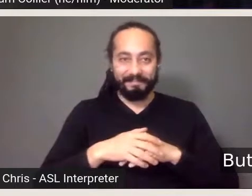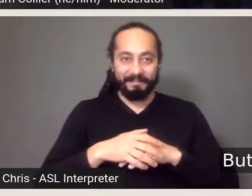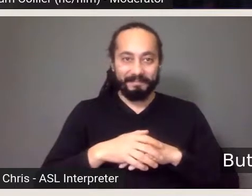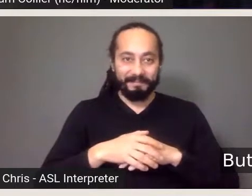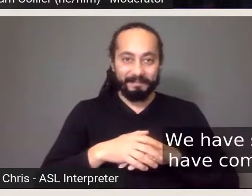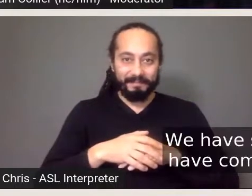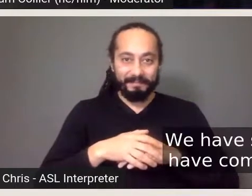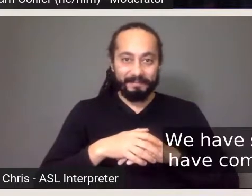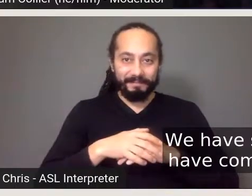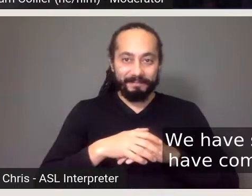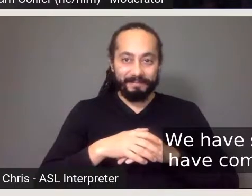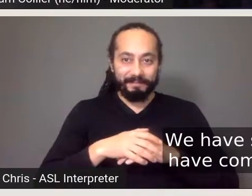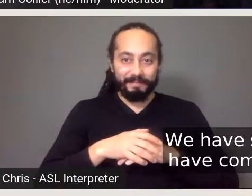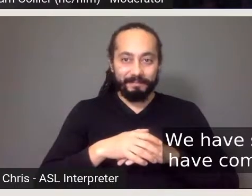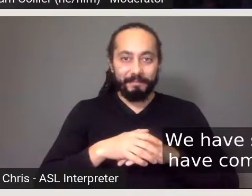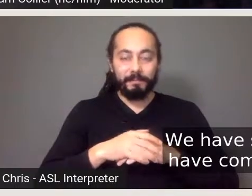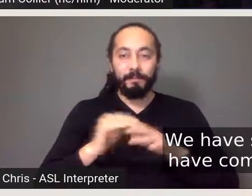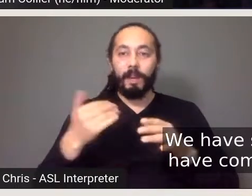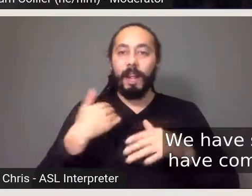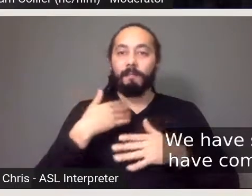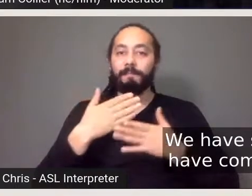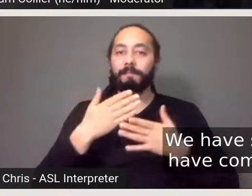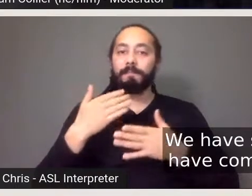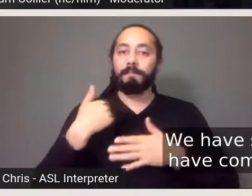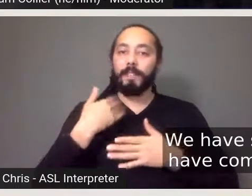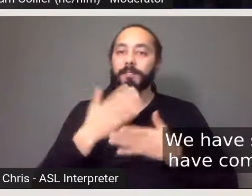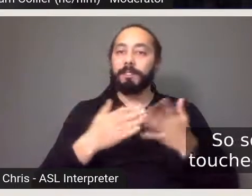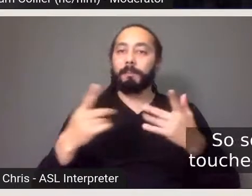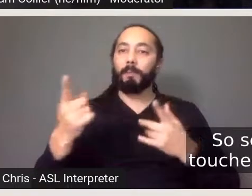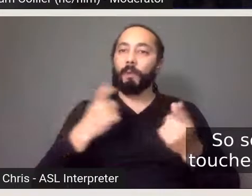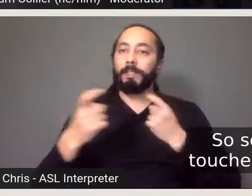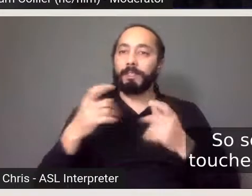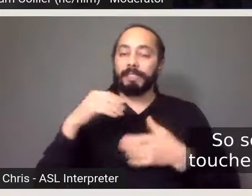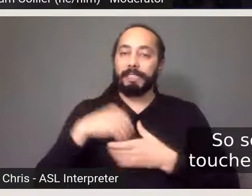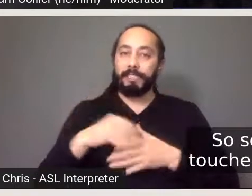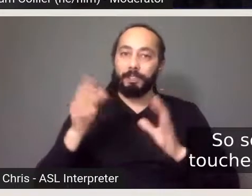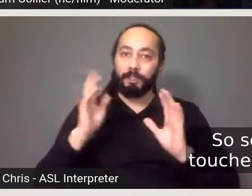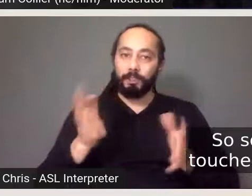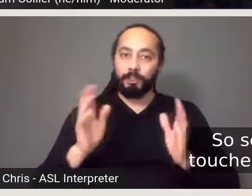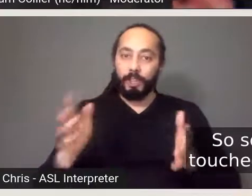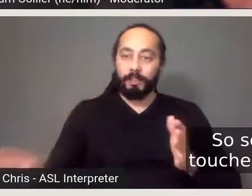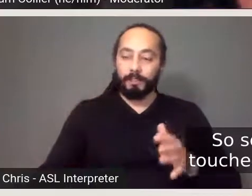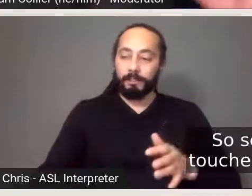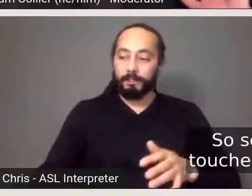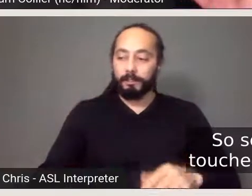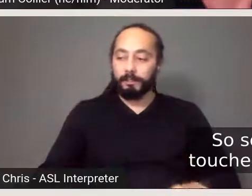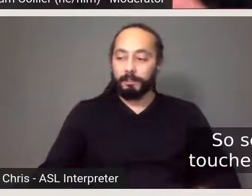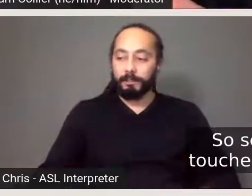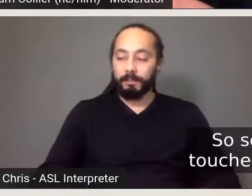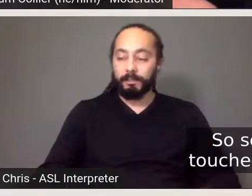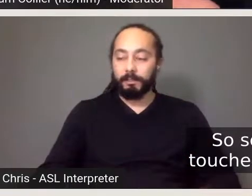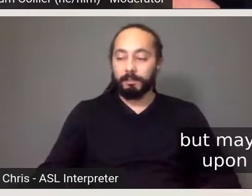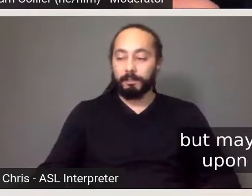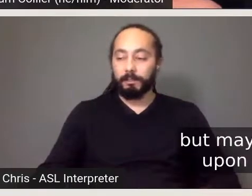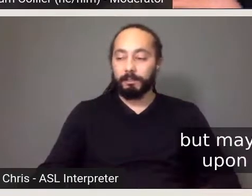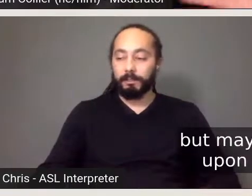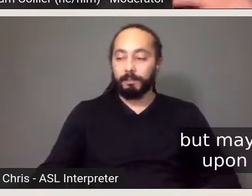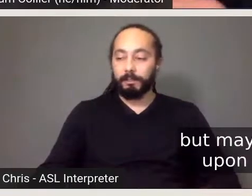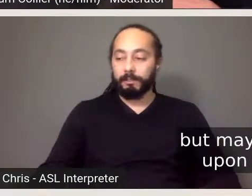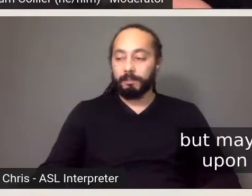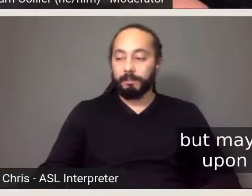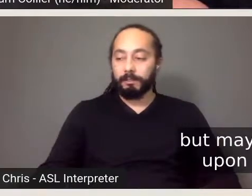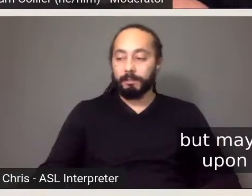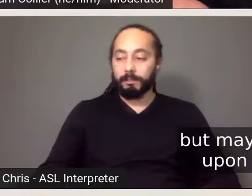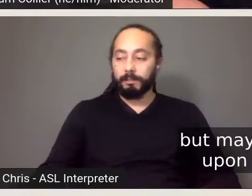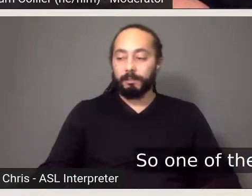I wanted to, we have some questions that have come through the chat. So some of it we've touched upon a little bit, but maybe we can